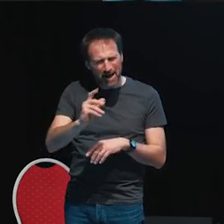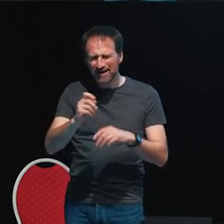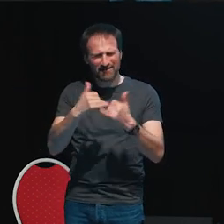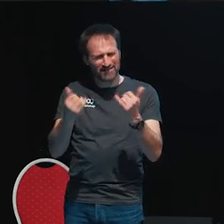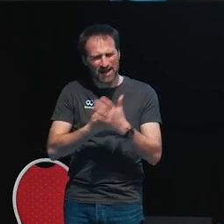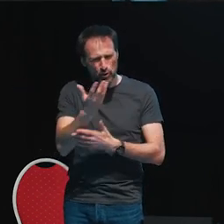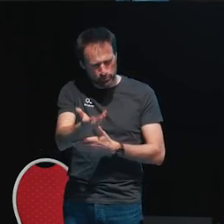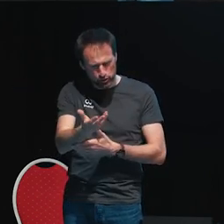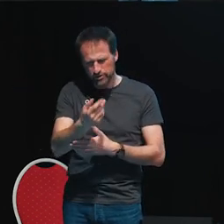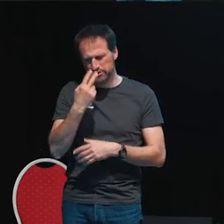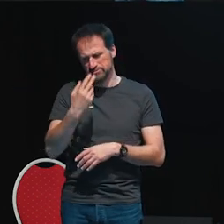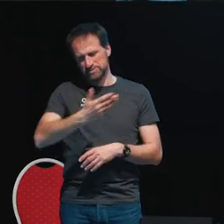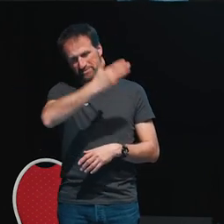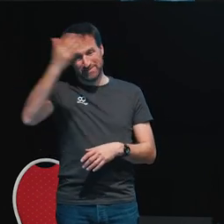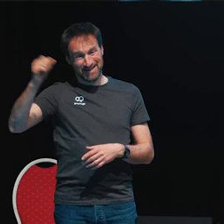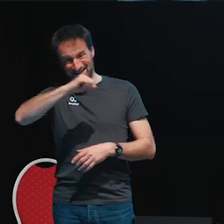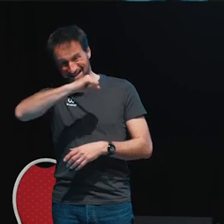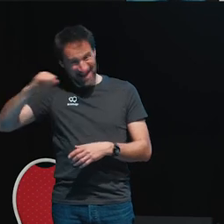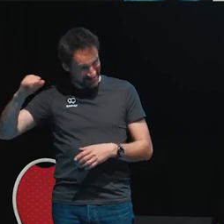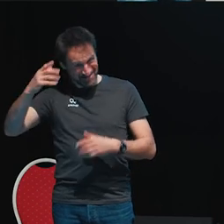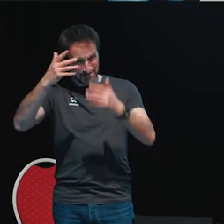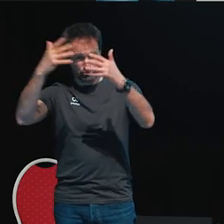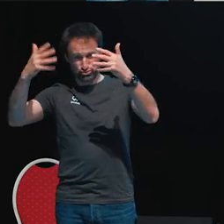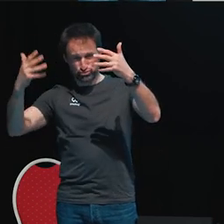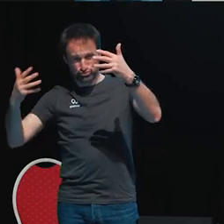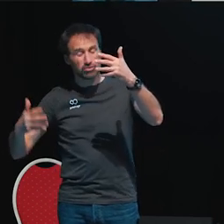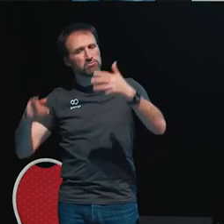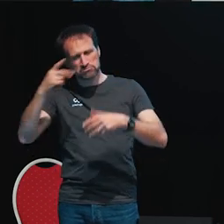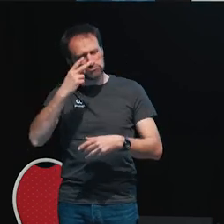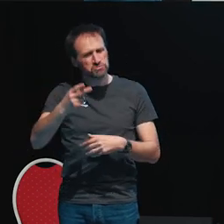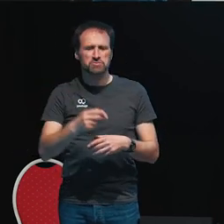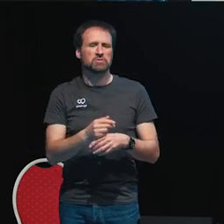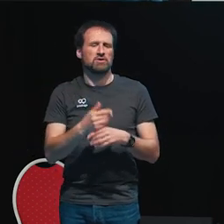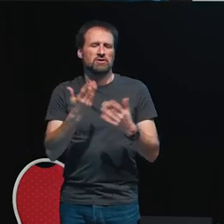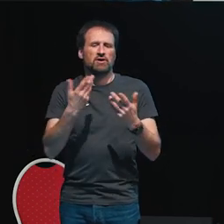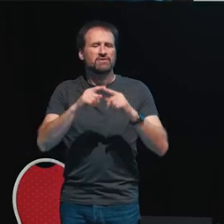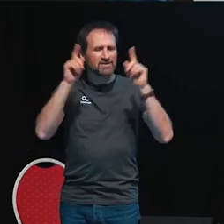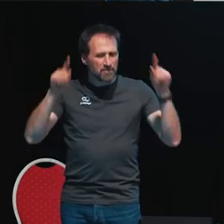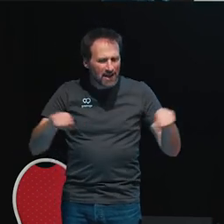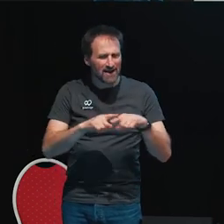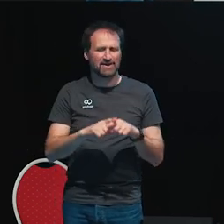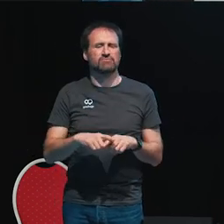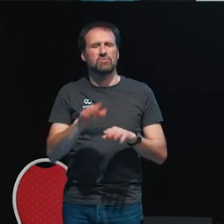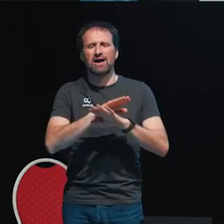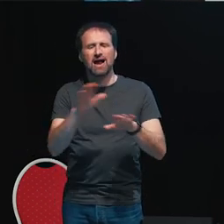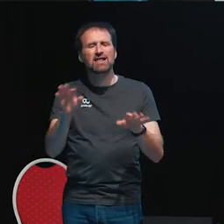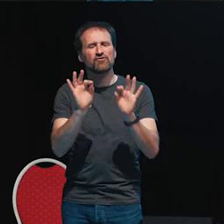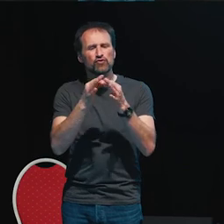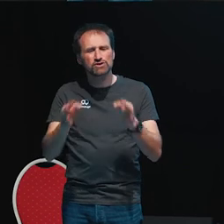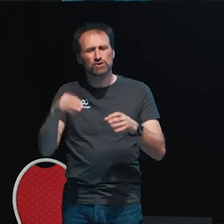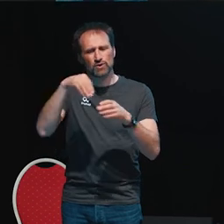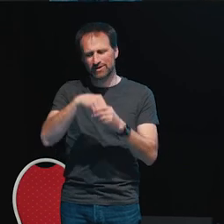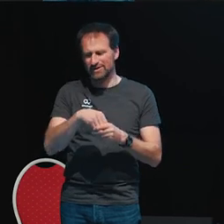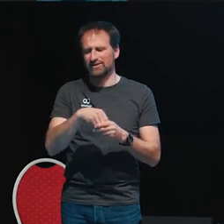looks almost identical to that. You have your main template, you have each function in the iffy, and so we're just taking